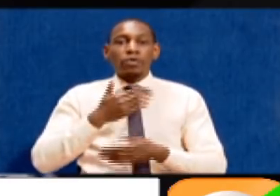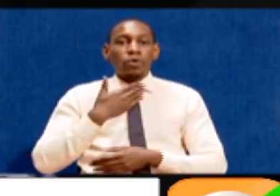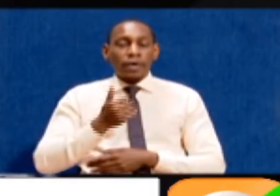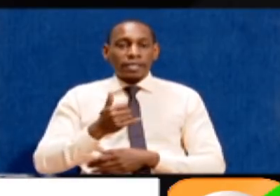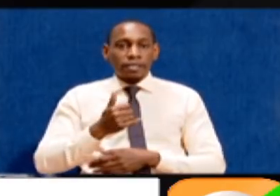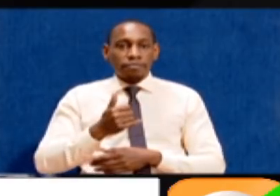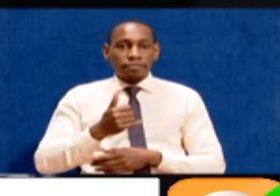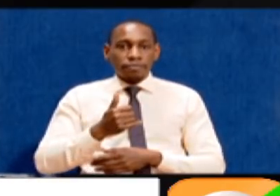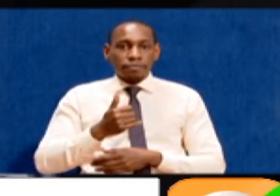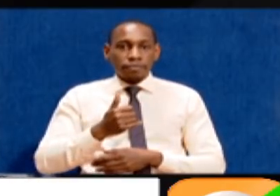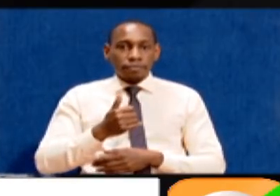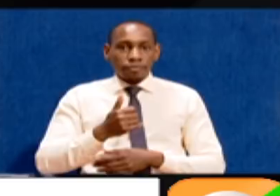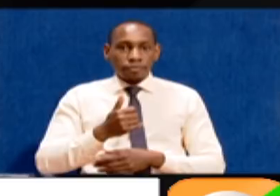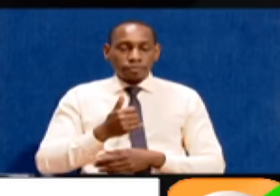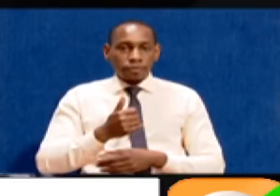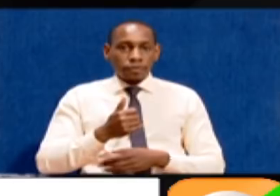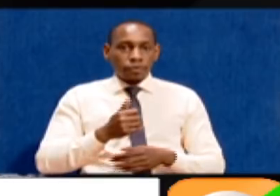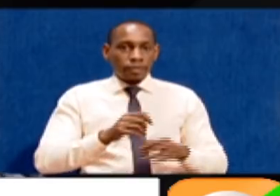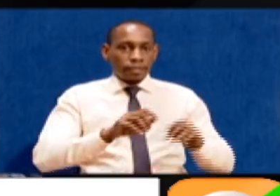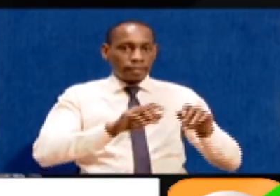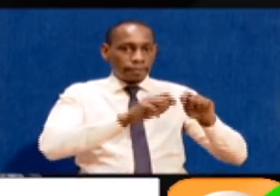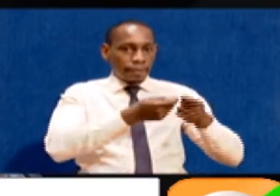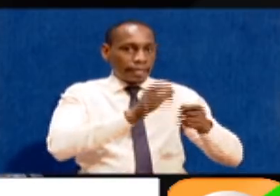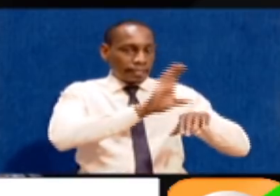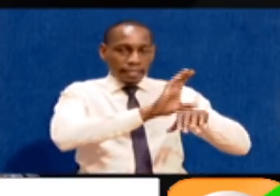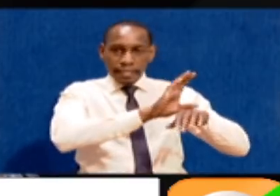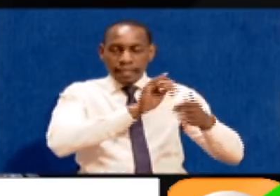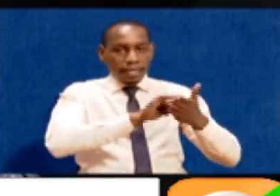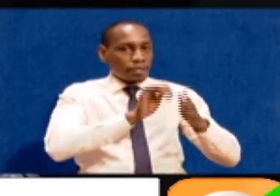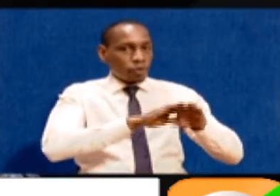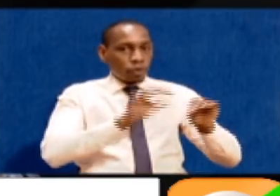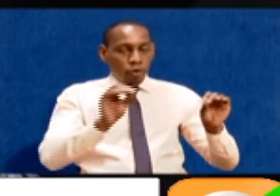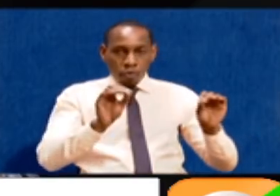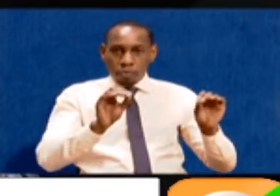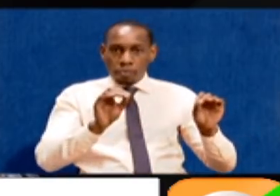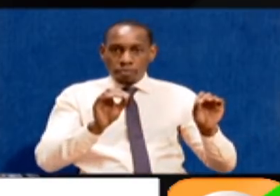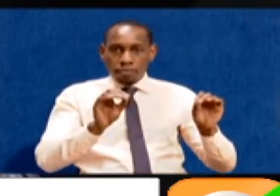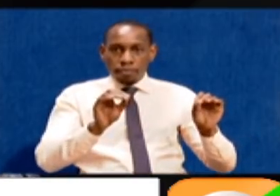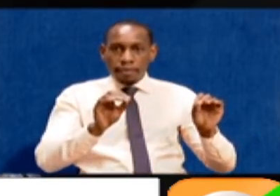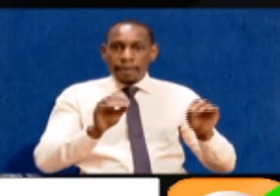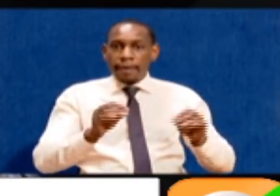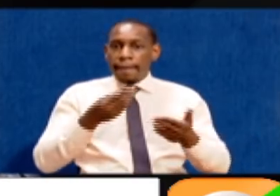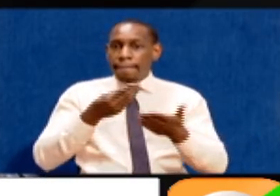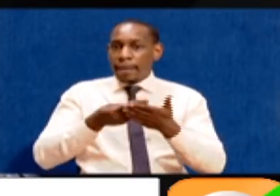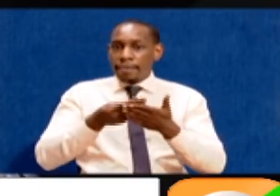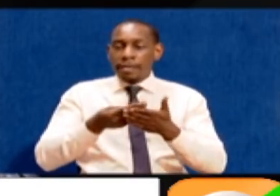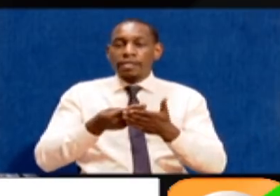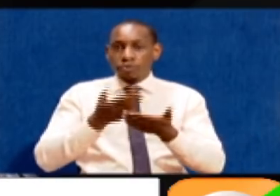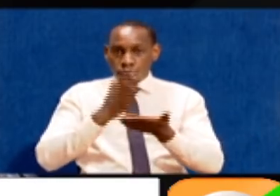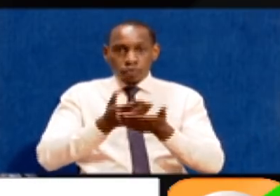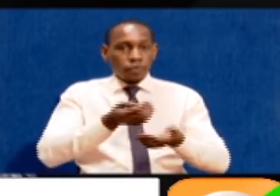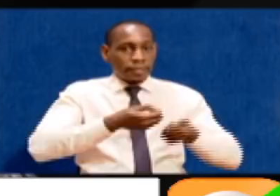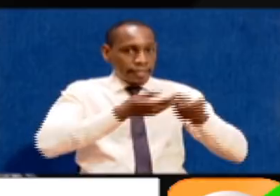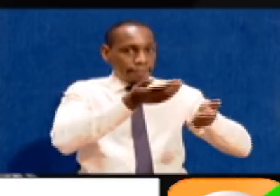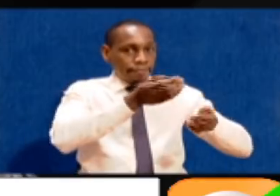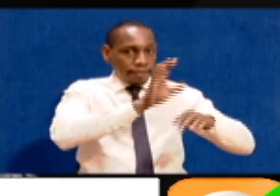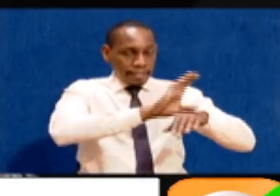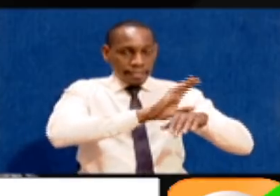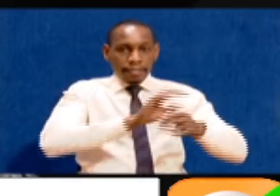defile the house of God is not right. So we are not saying that money should not be given to church.